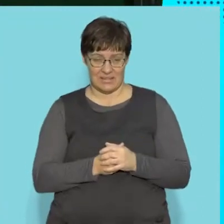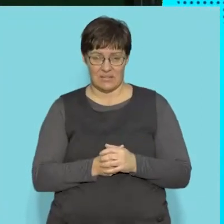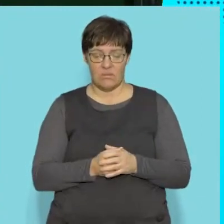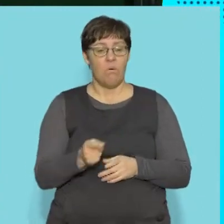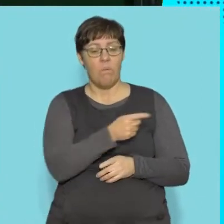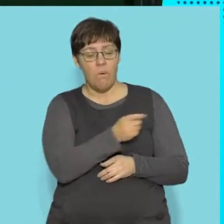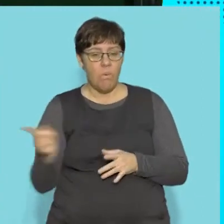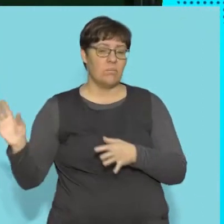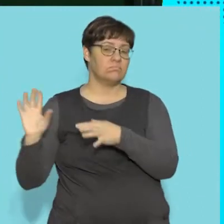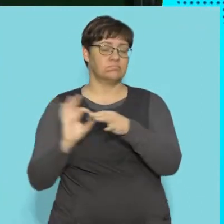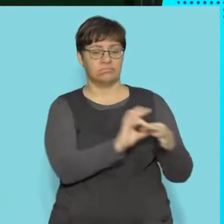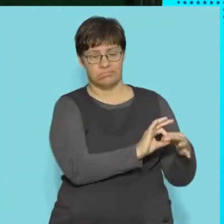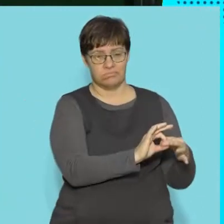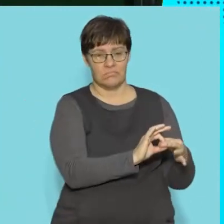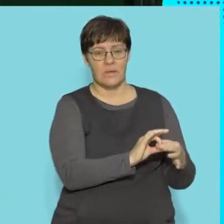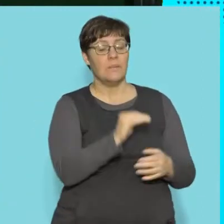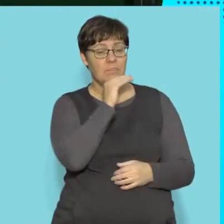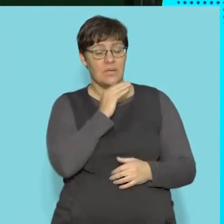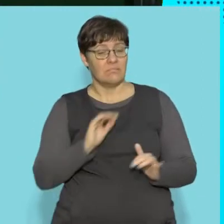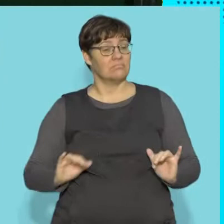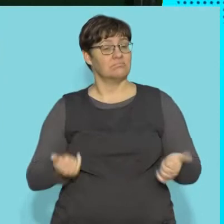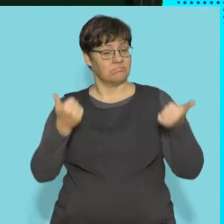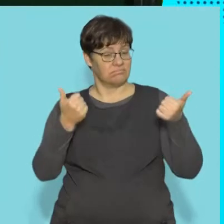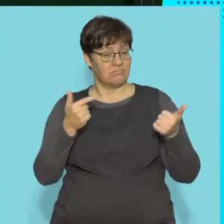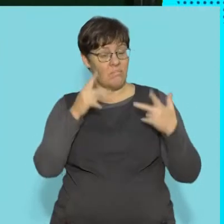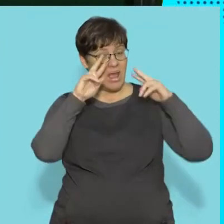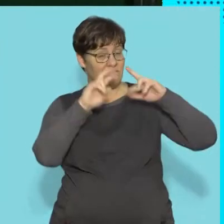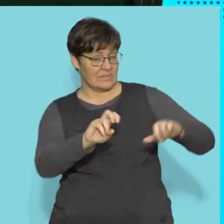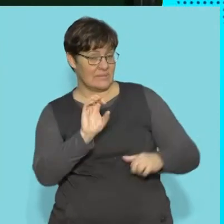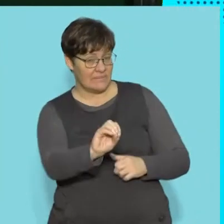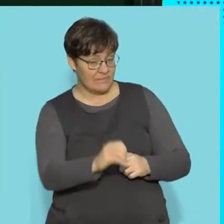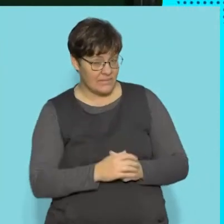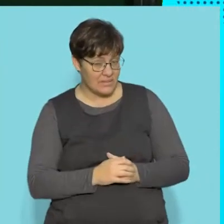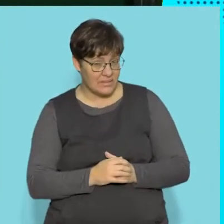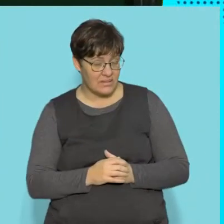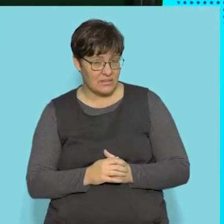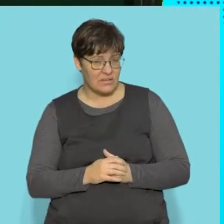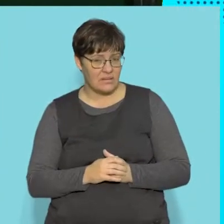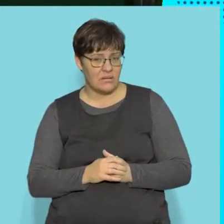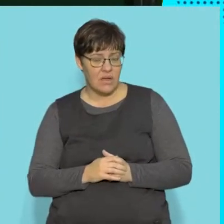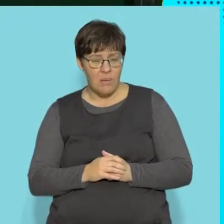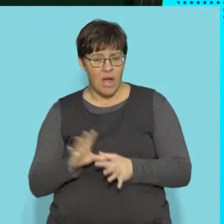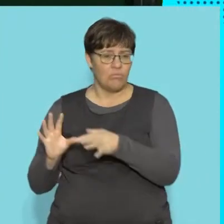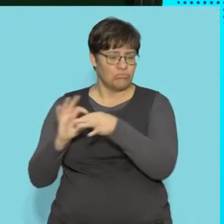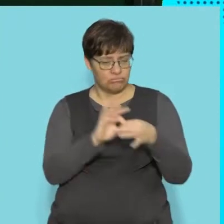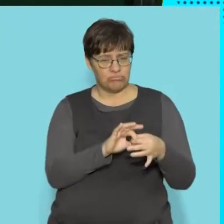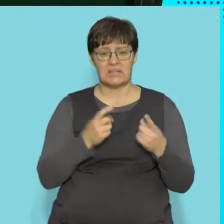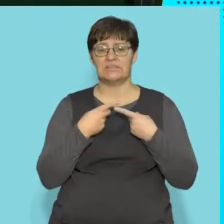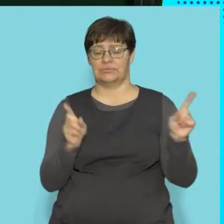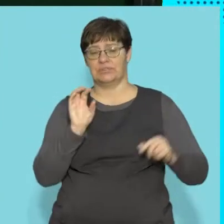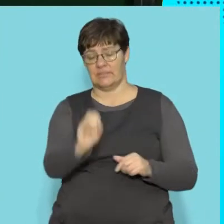they all relate to how good your investigation was. but they relate to two different things.